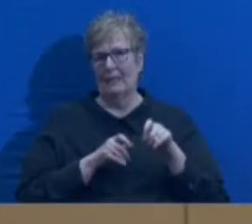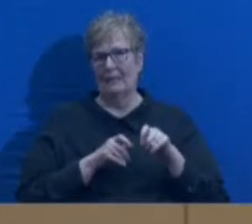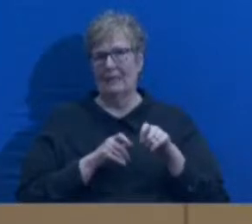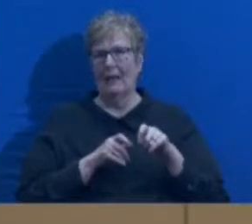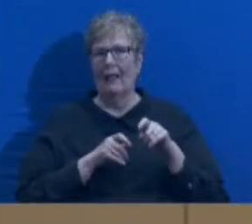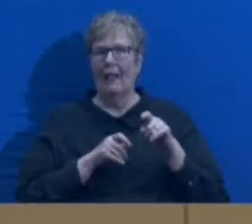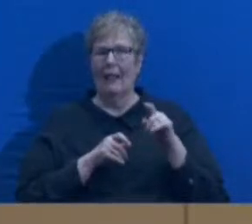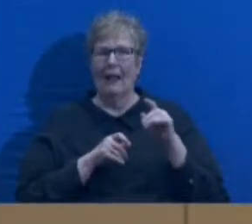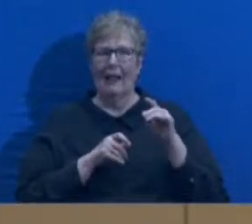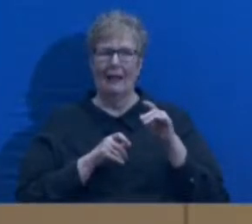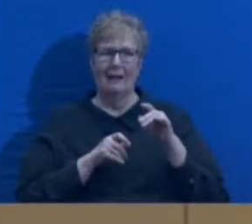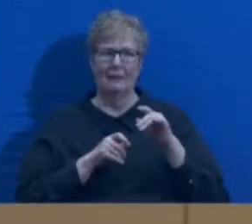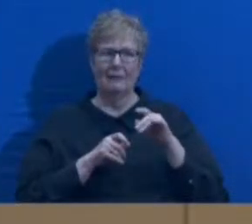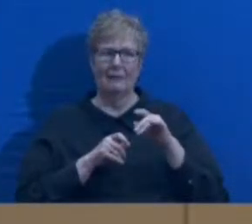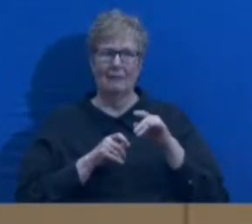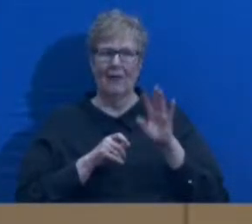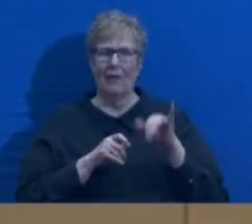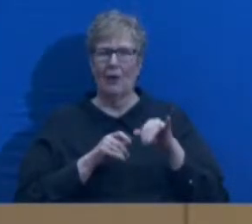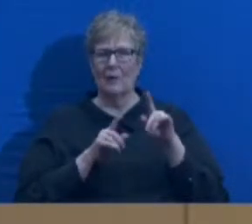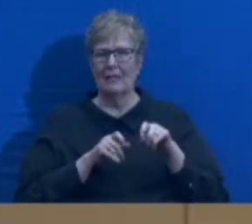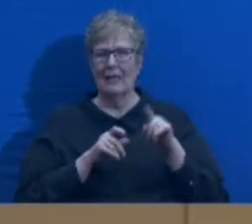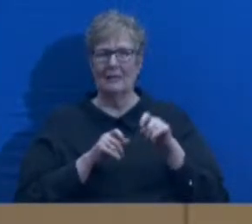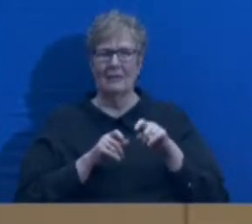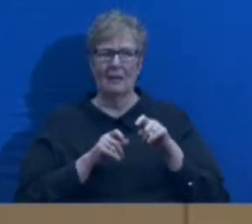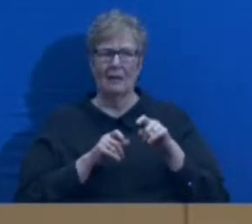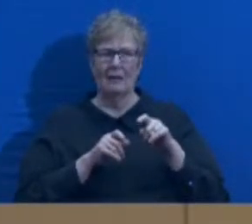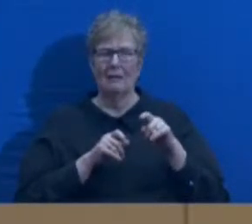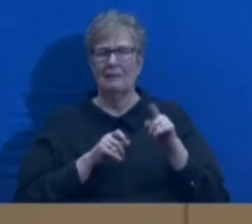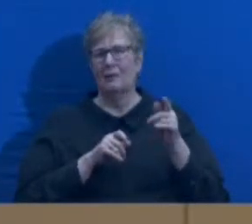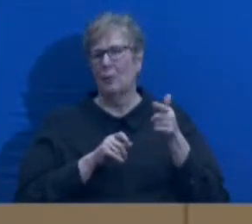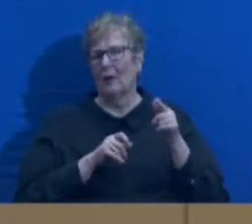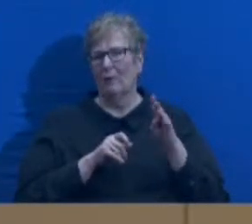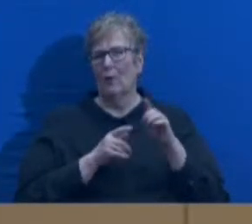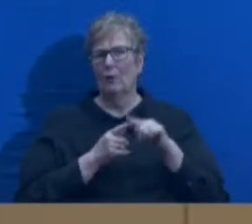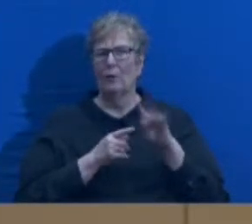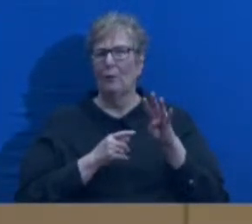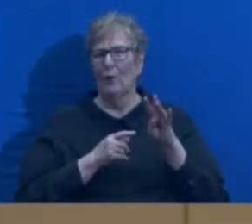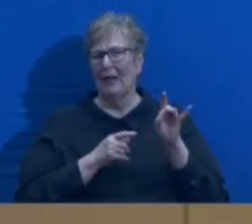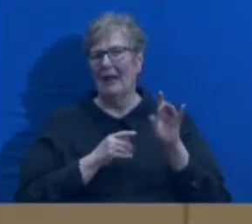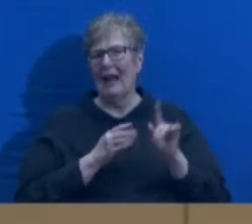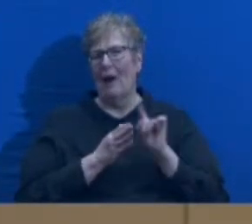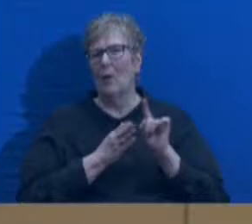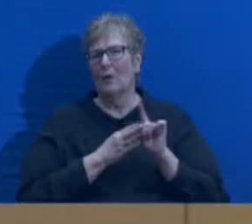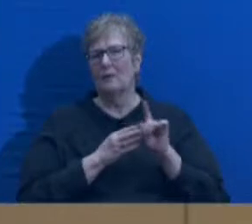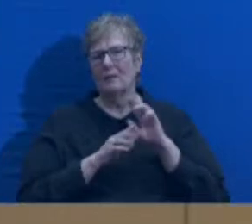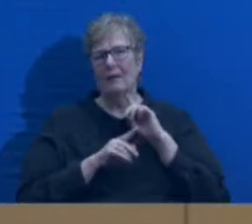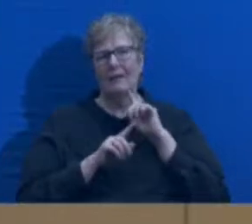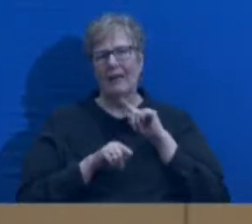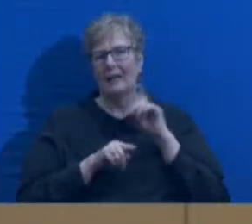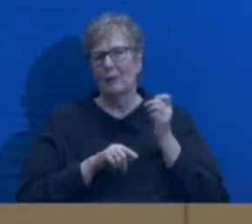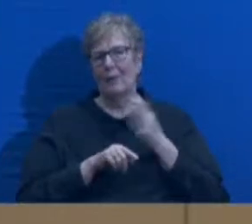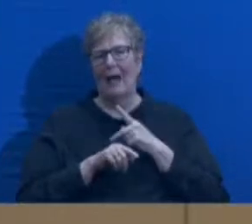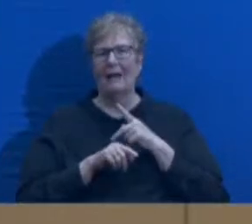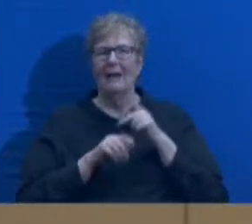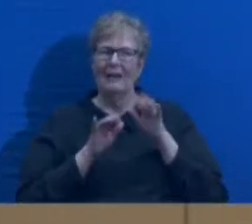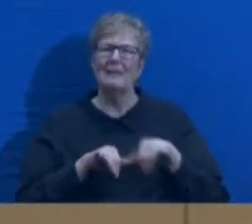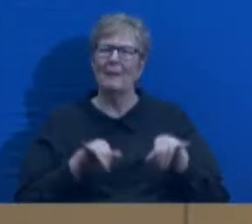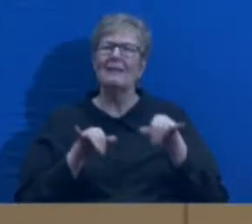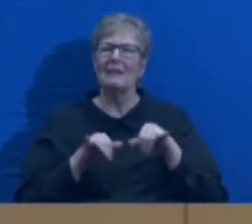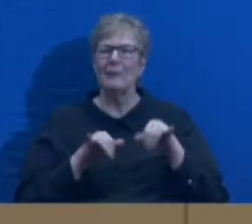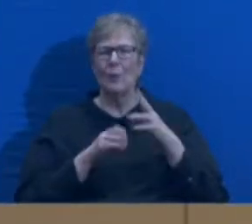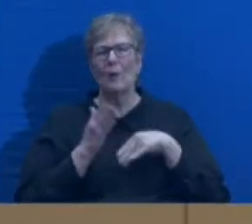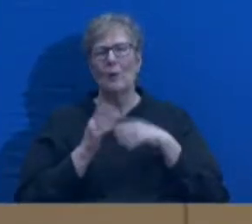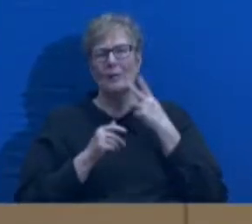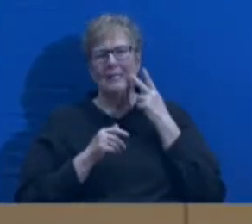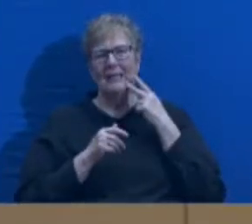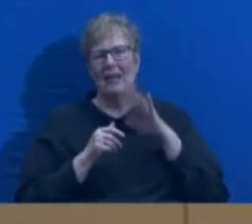through their platform, and those tests are turned around in 24 to 48 hours. So it's fairly consistent with what we're seeing